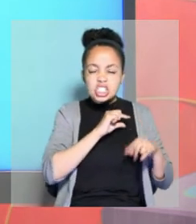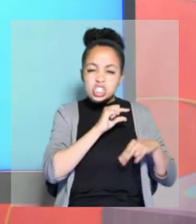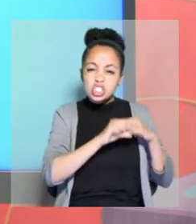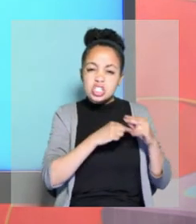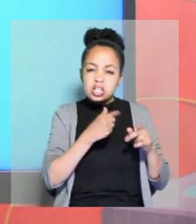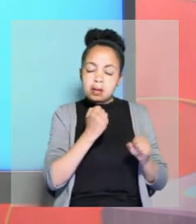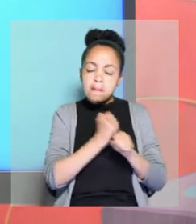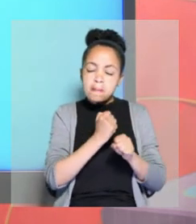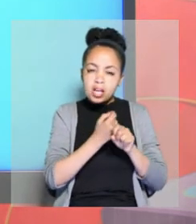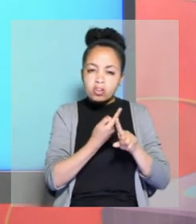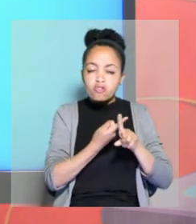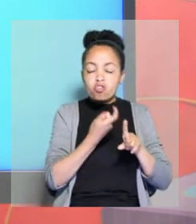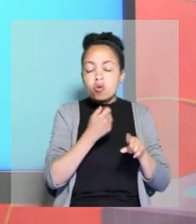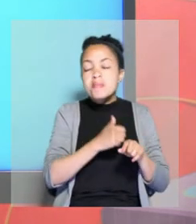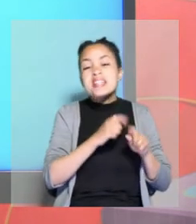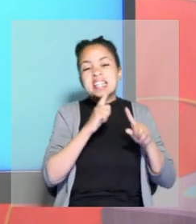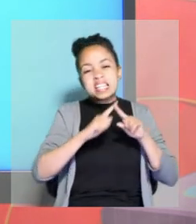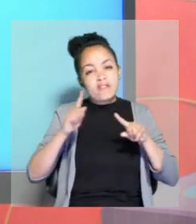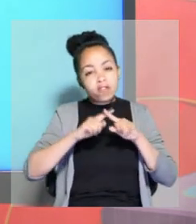from different allele here.